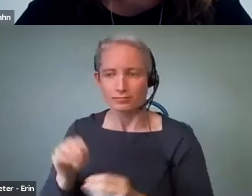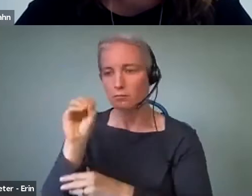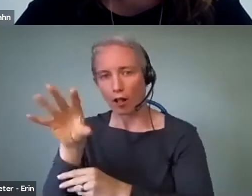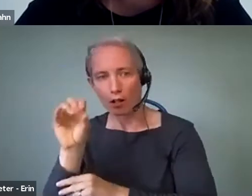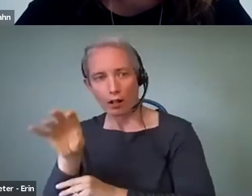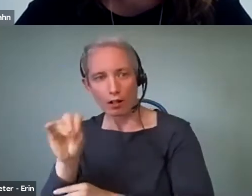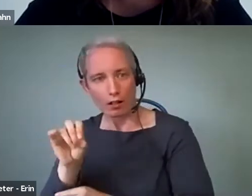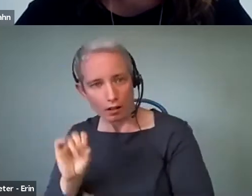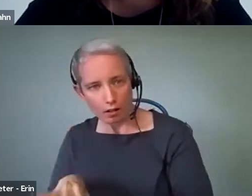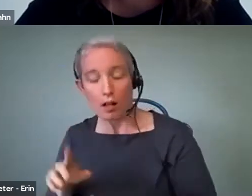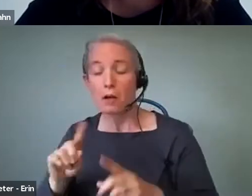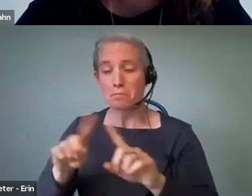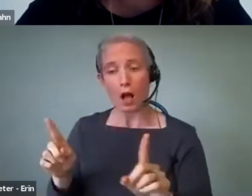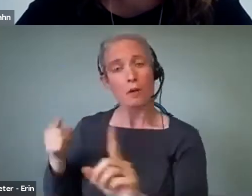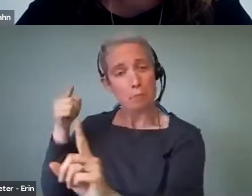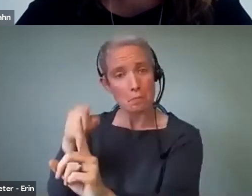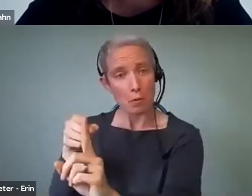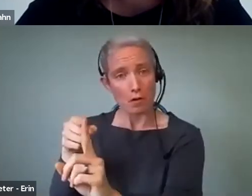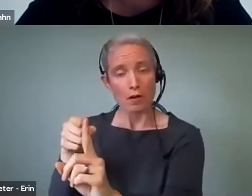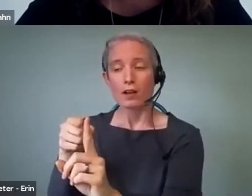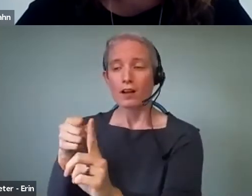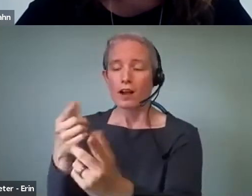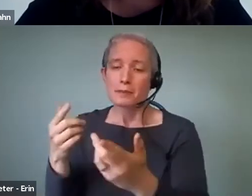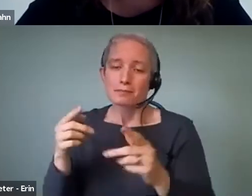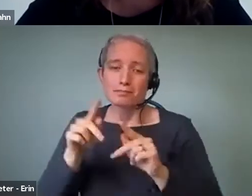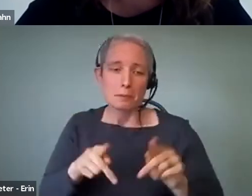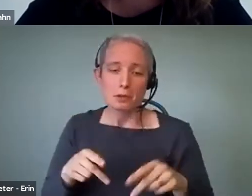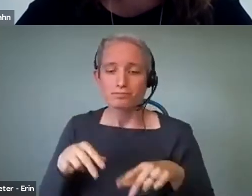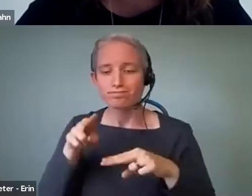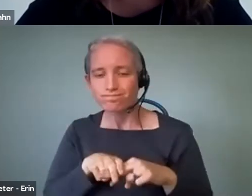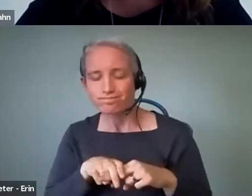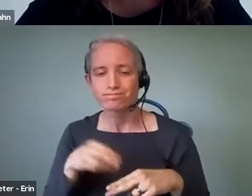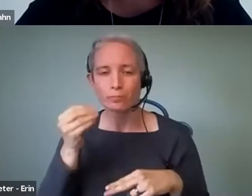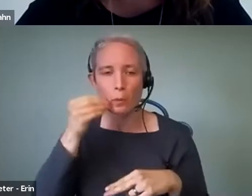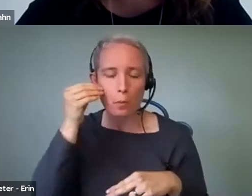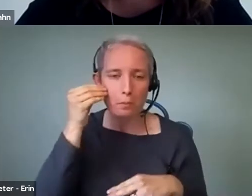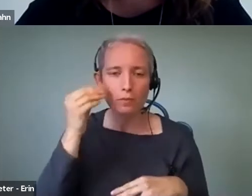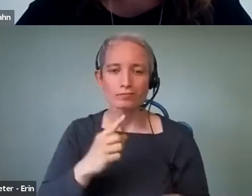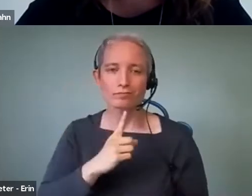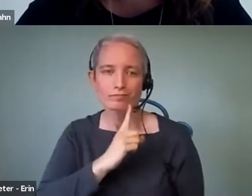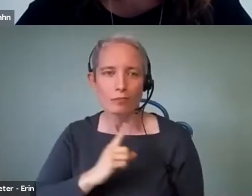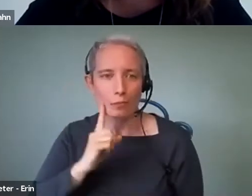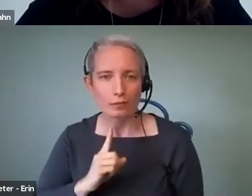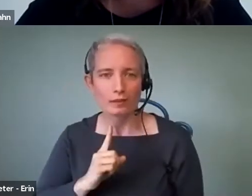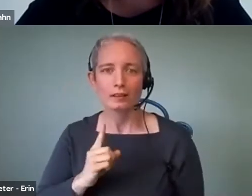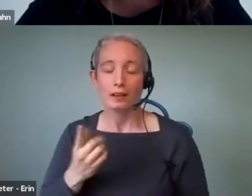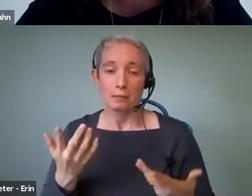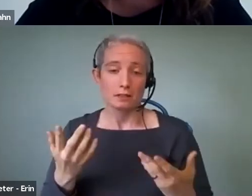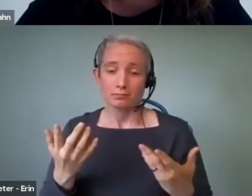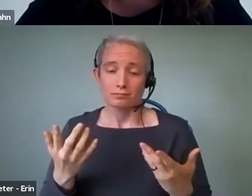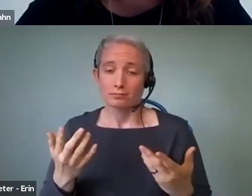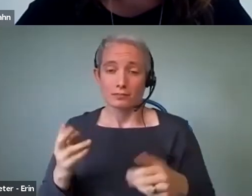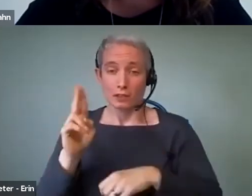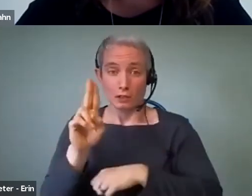And the epidemic of loneliness, which is in the US, it is being characterized as epidemics, is